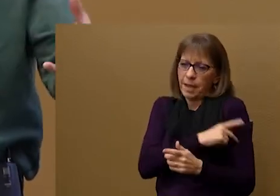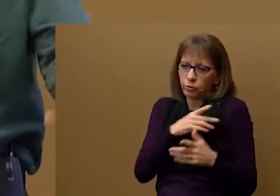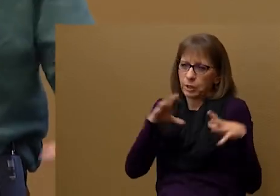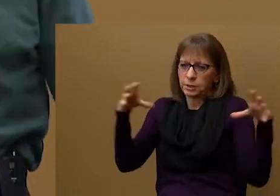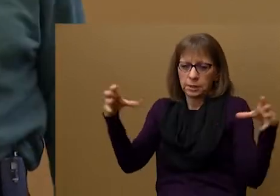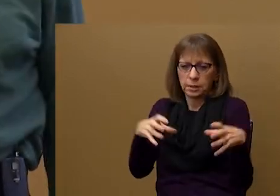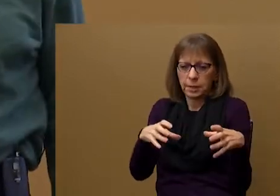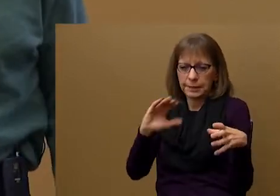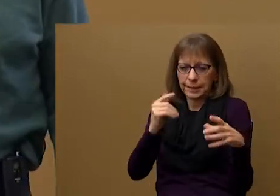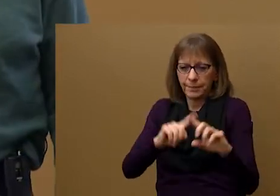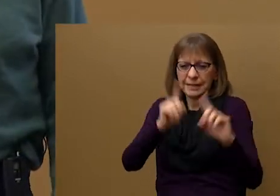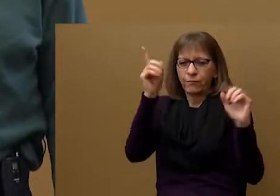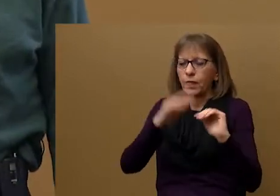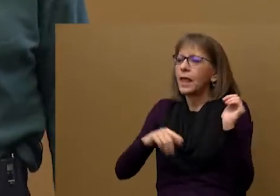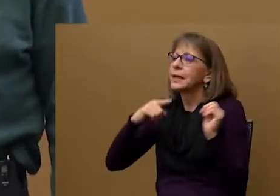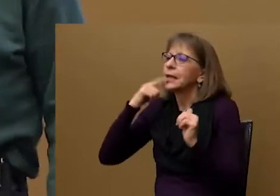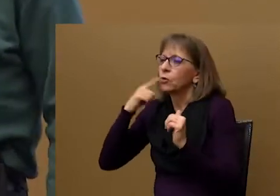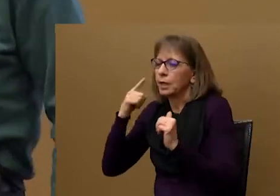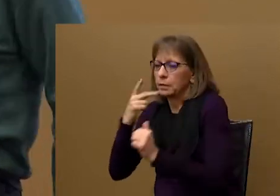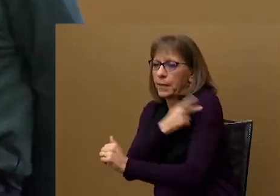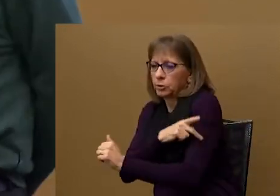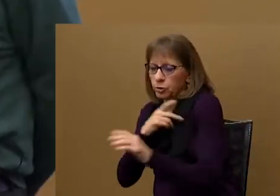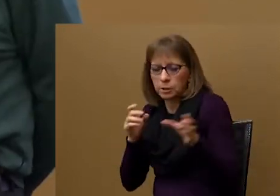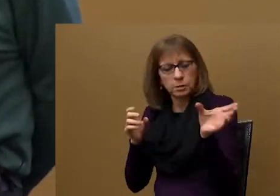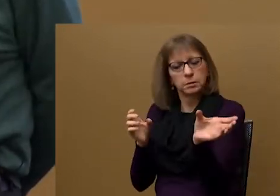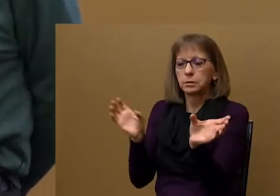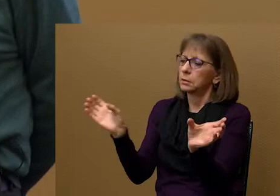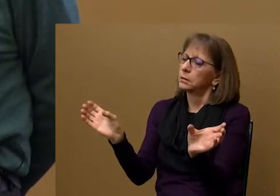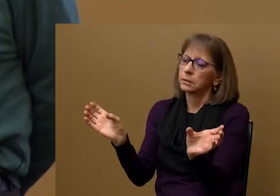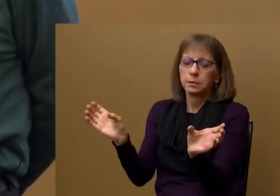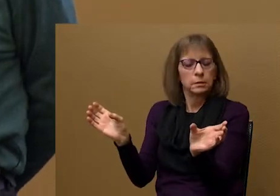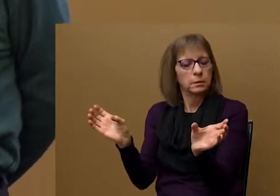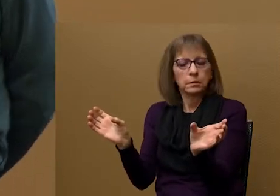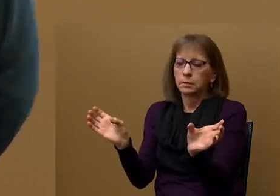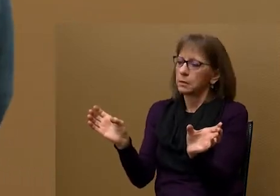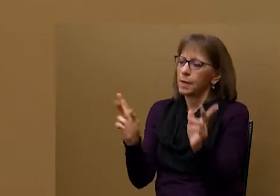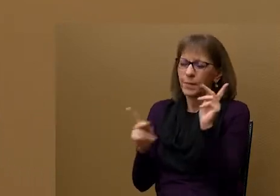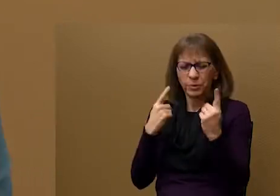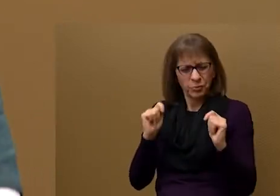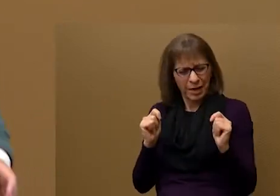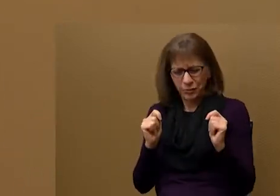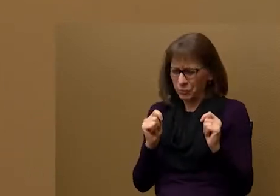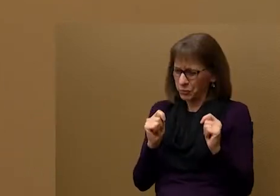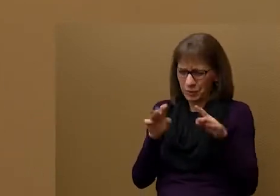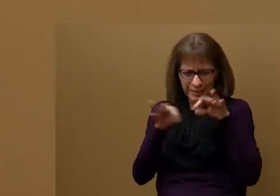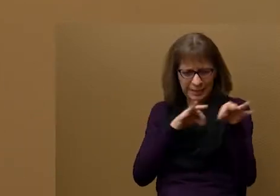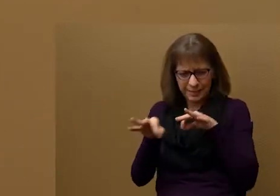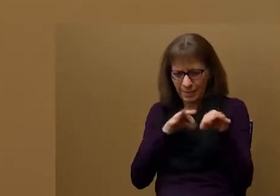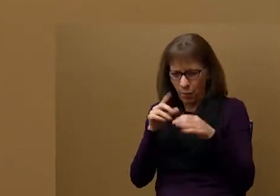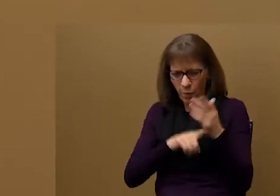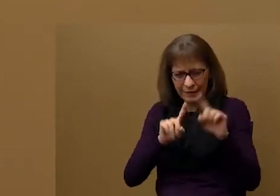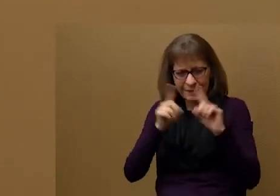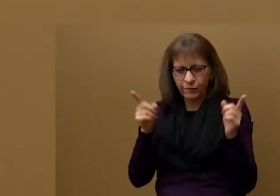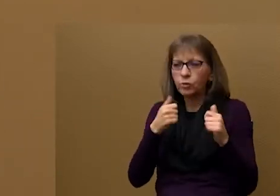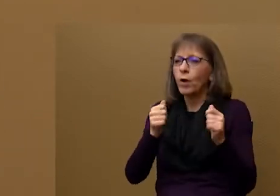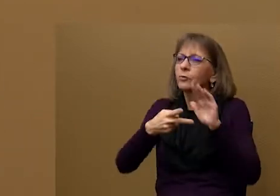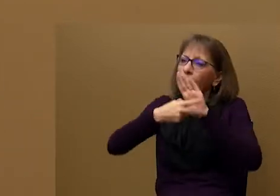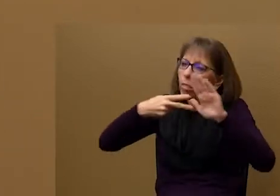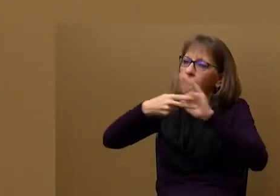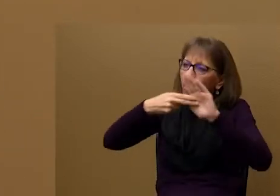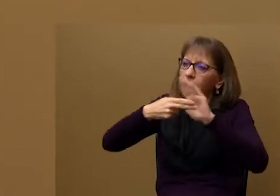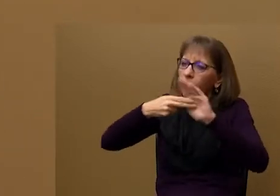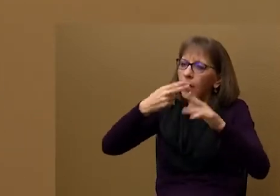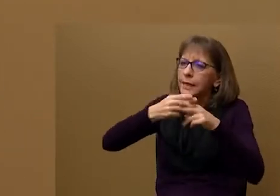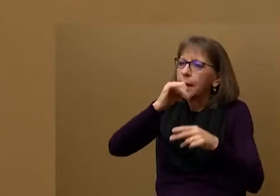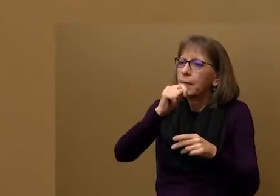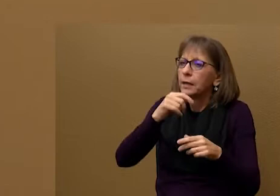group of our deaf patients that seem different than the hearing patients. And that people came up, tried to define what's different about them, and they